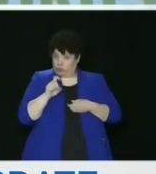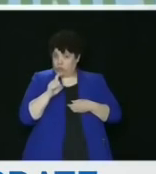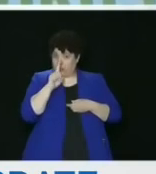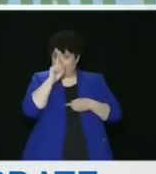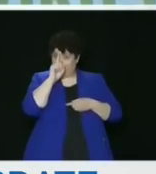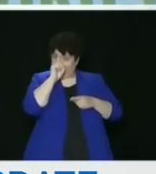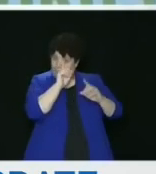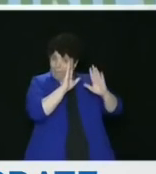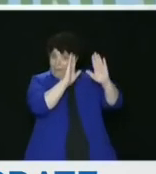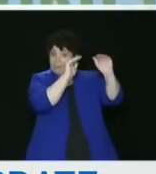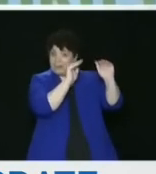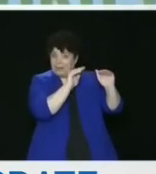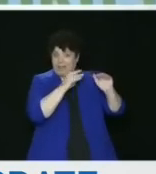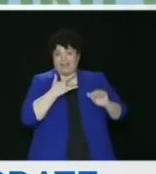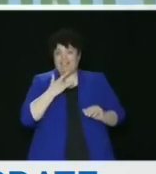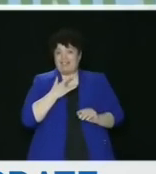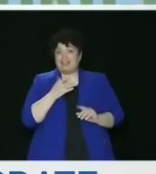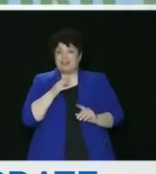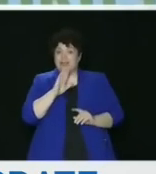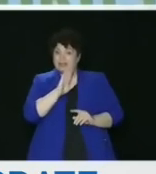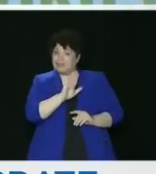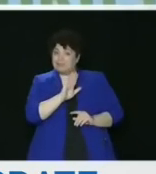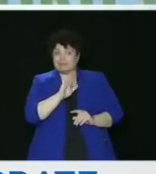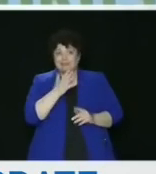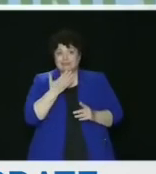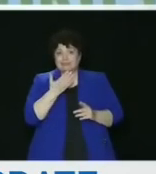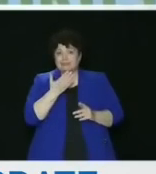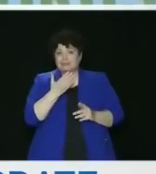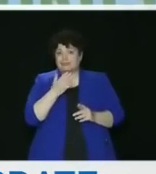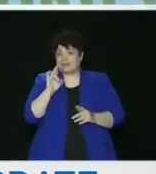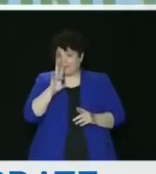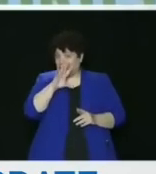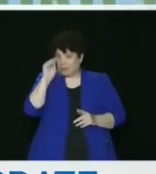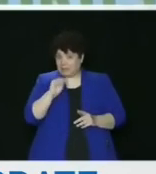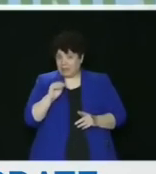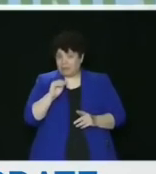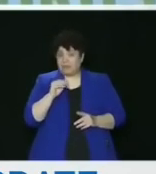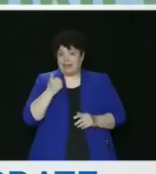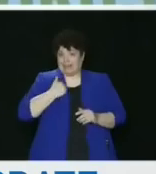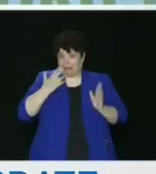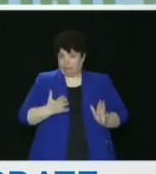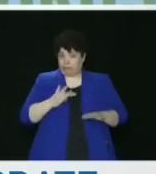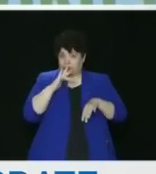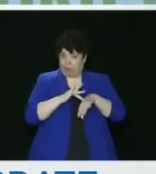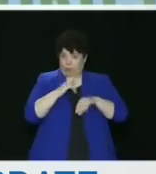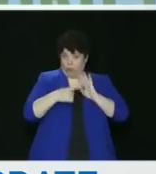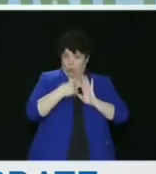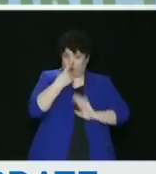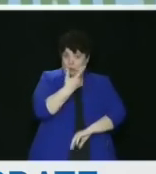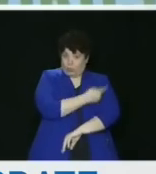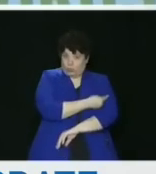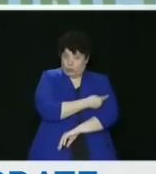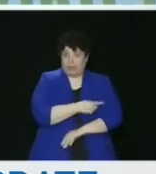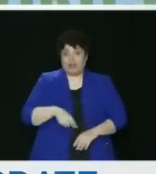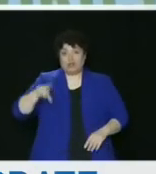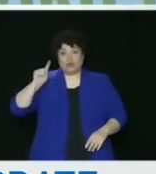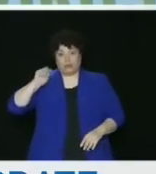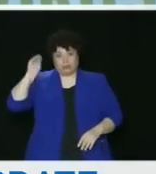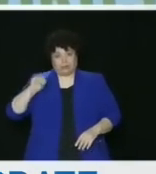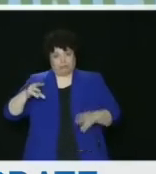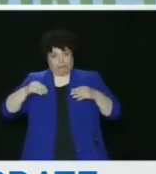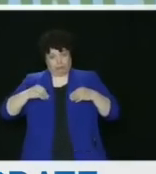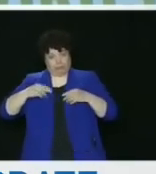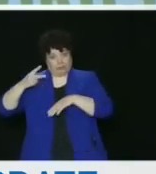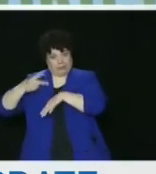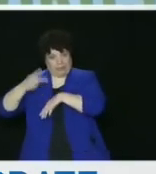the orange scenario, the scenario where, 75% of Canadians have one dose, 20% have two doses. Because if